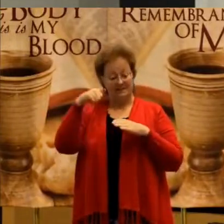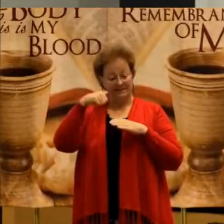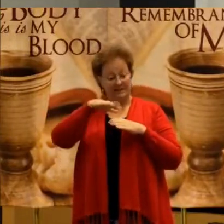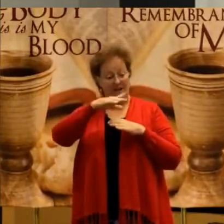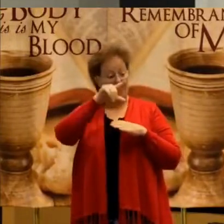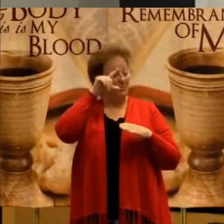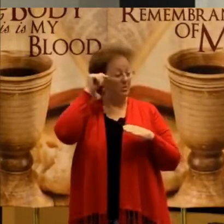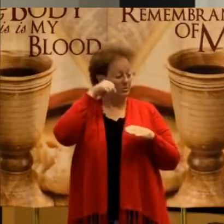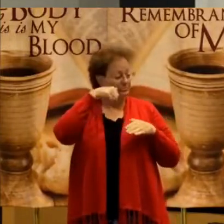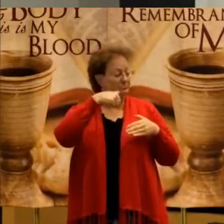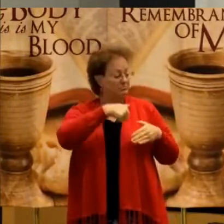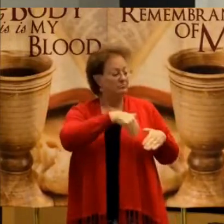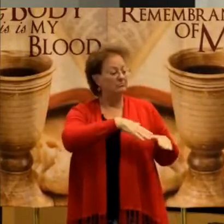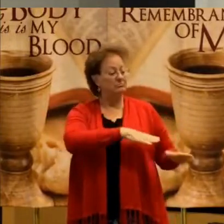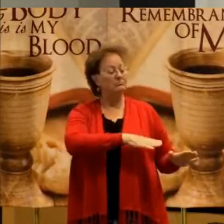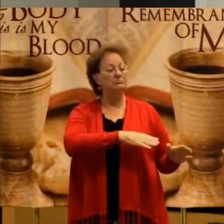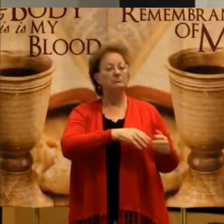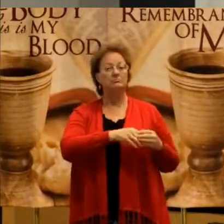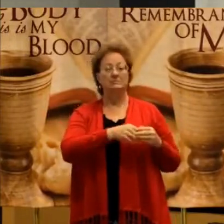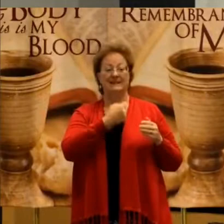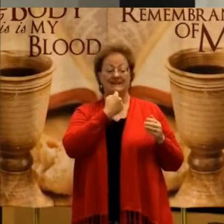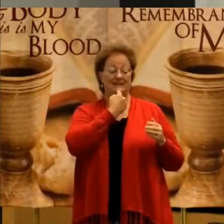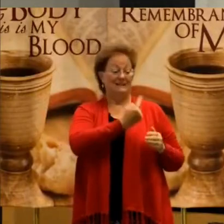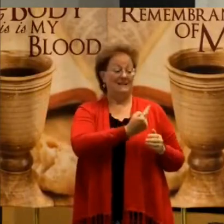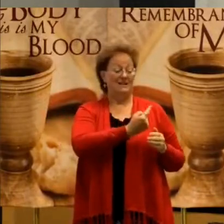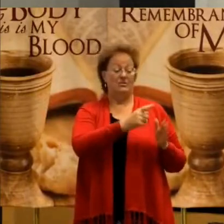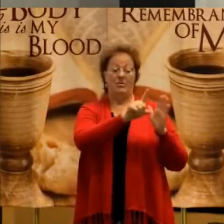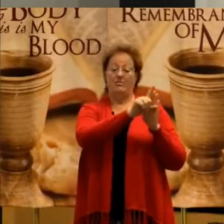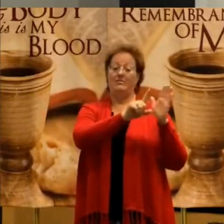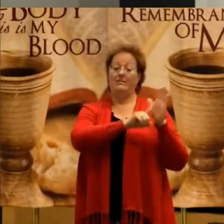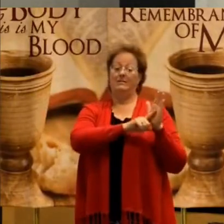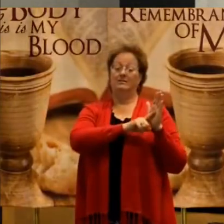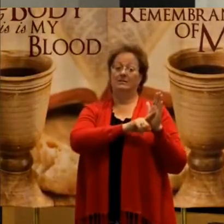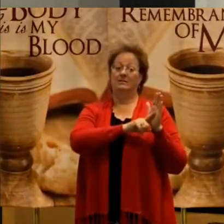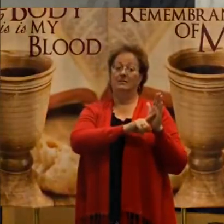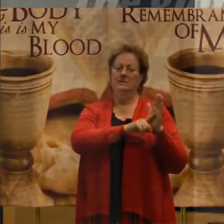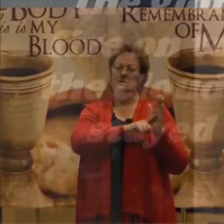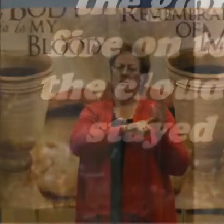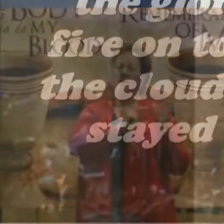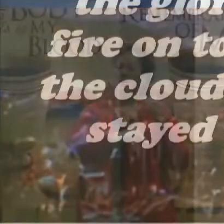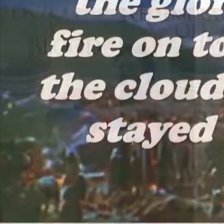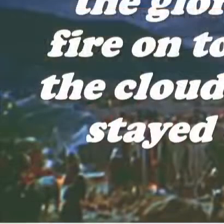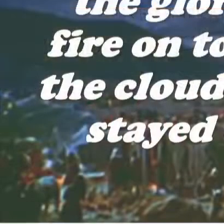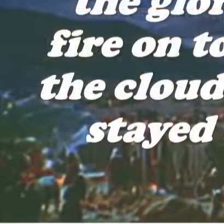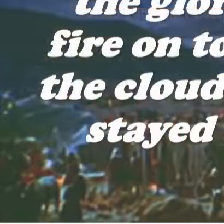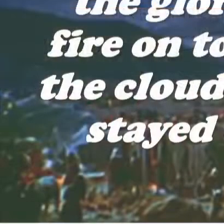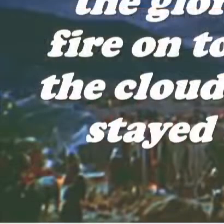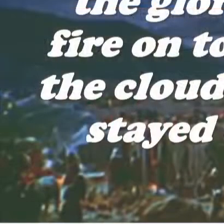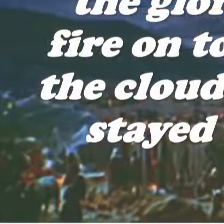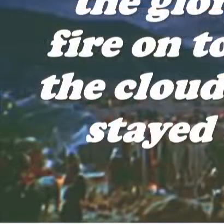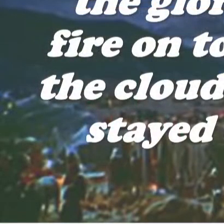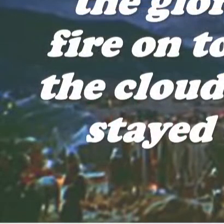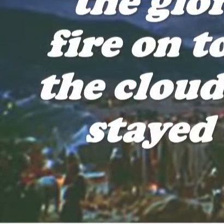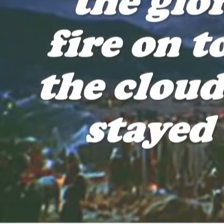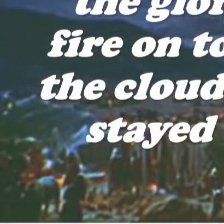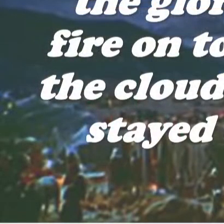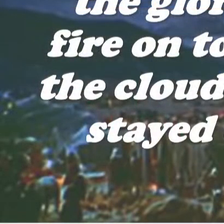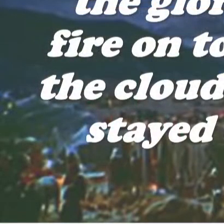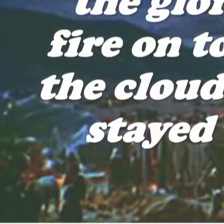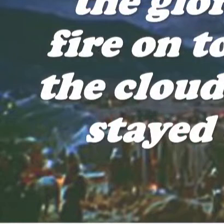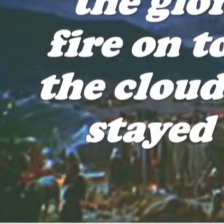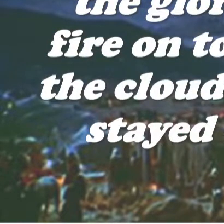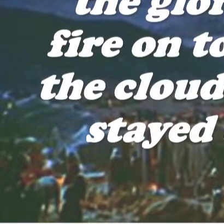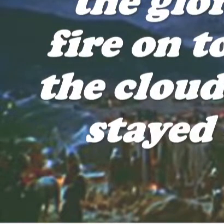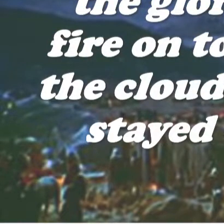people to tell them the words and the laws of the Lord. And with one voice, this is how the Israelites responded. Everything the Lord has